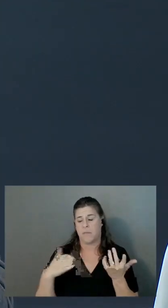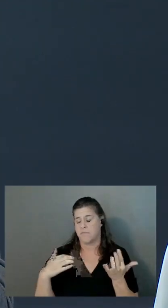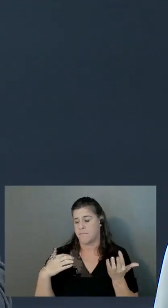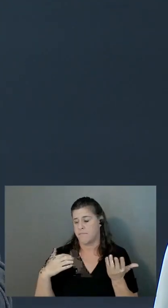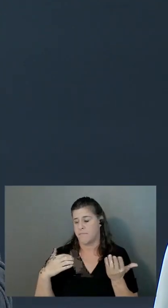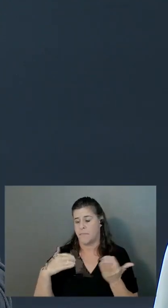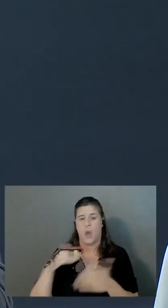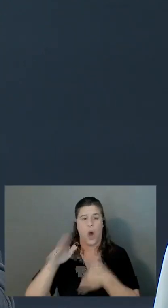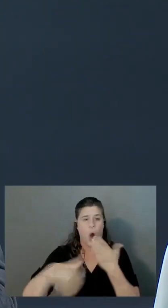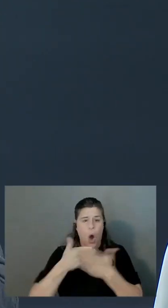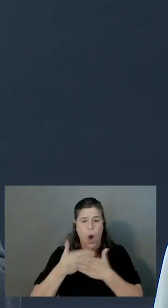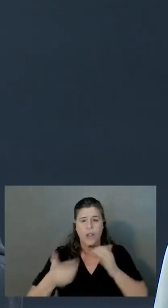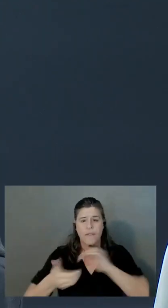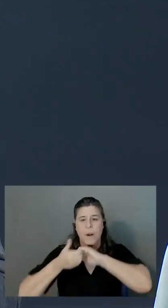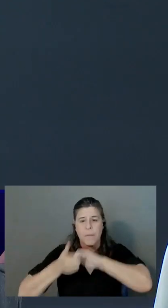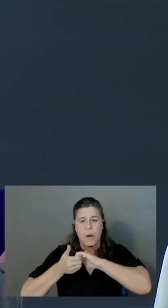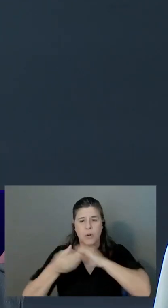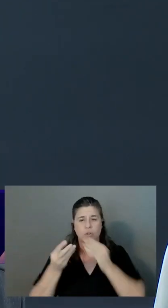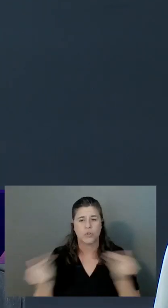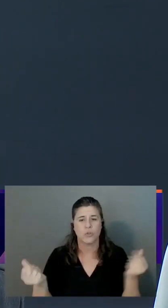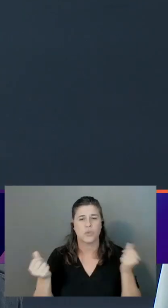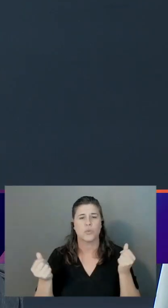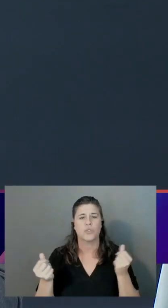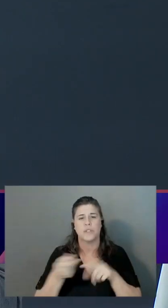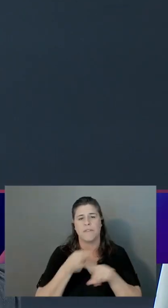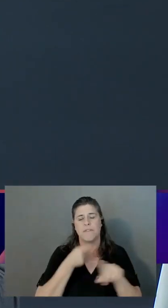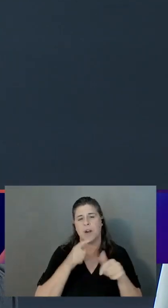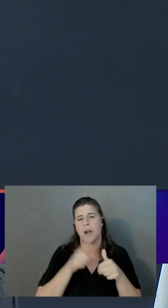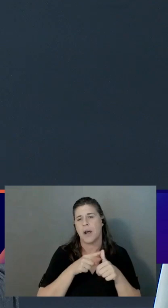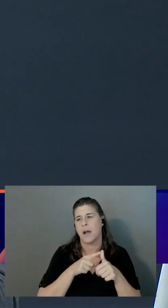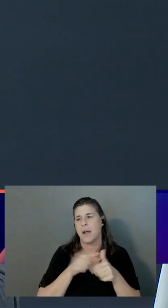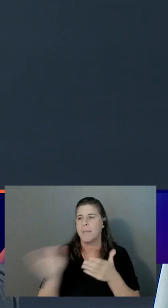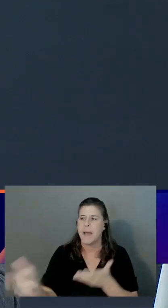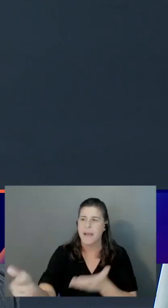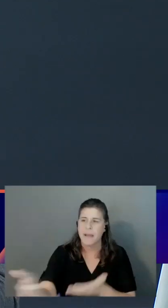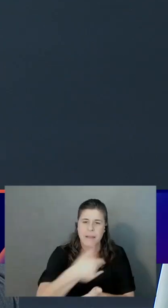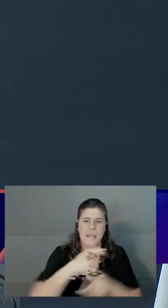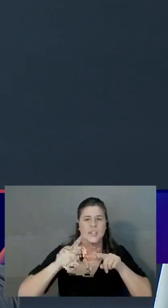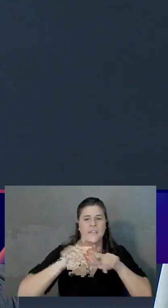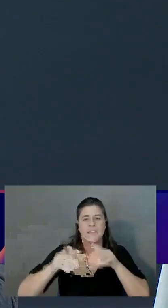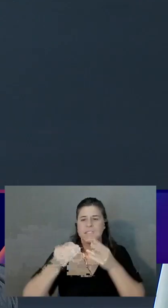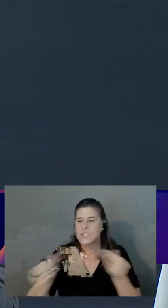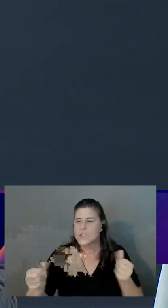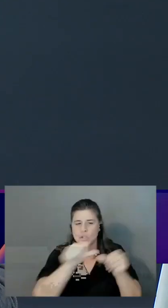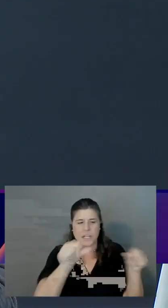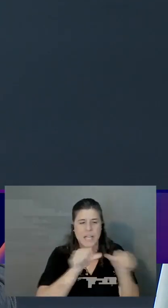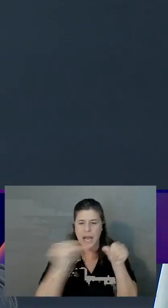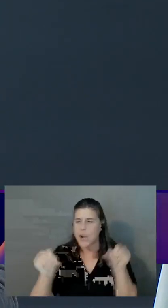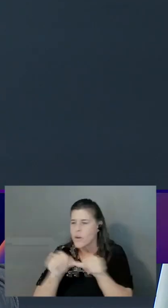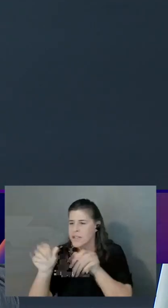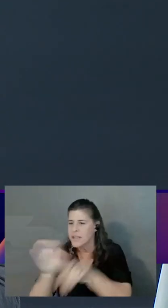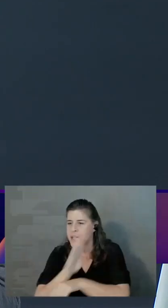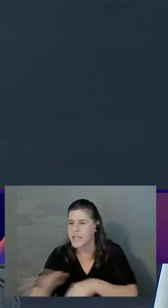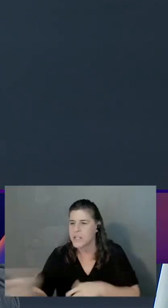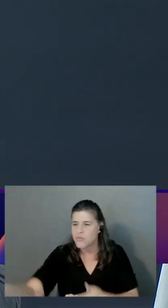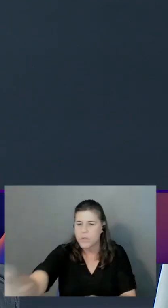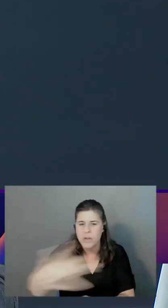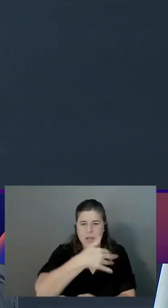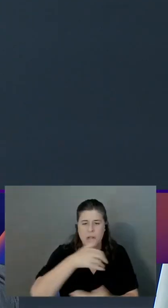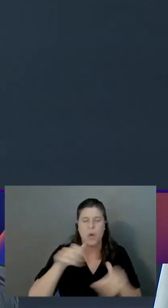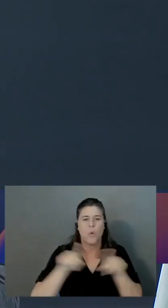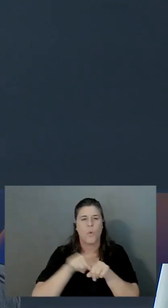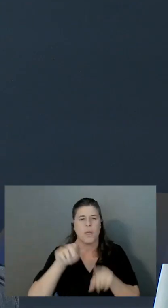partner solutions from a collection of different solution areas in the industry, along with AWS services